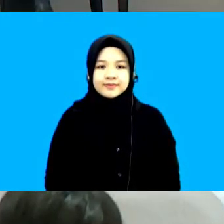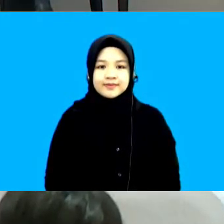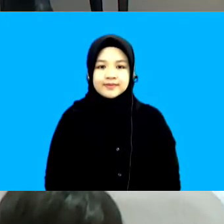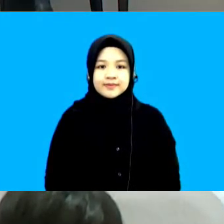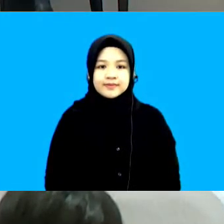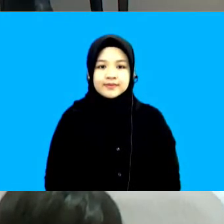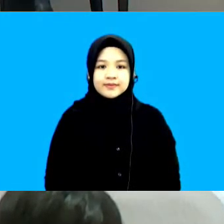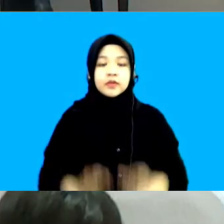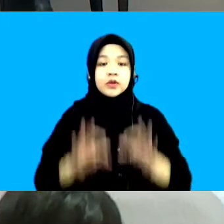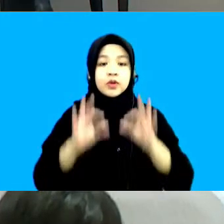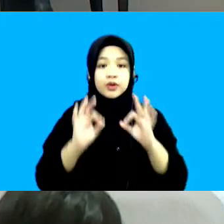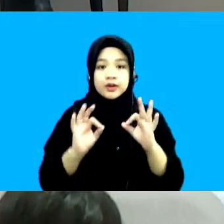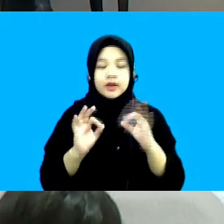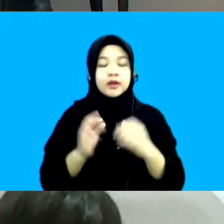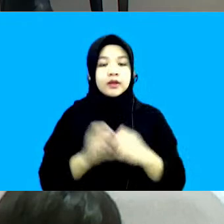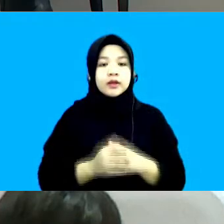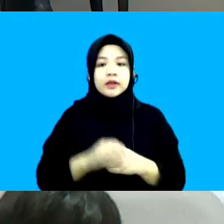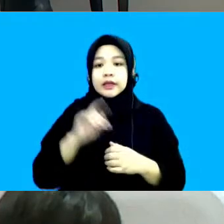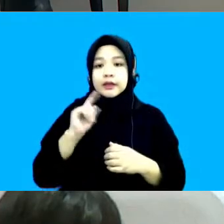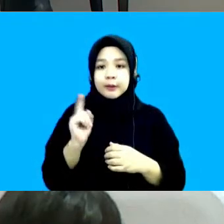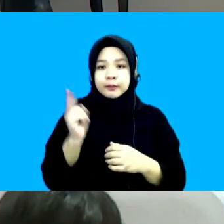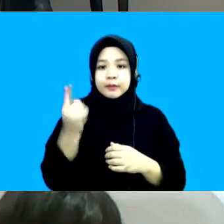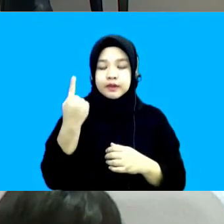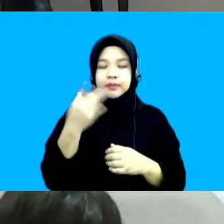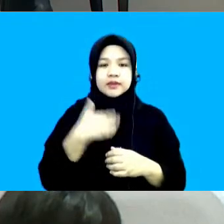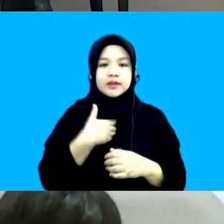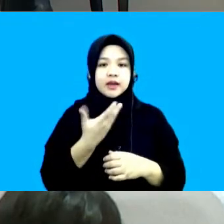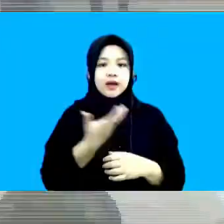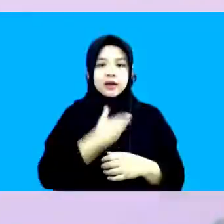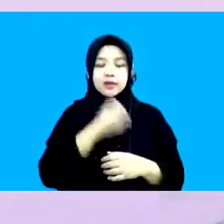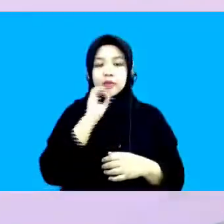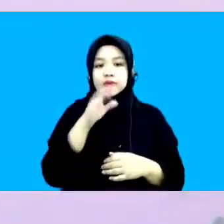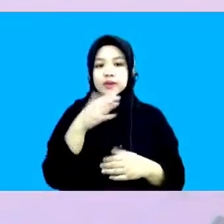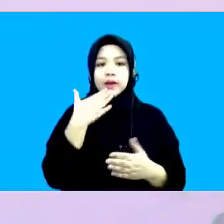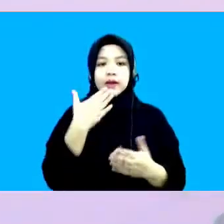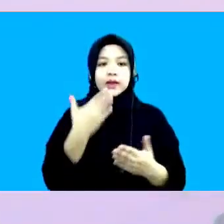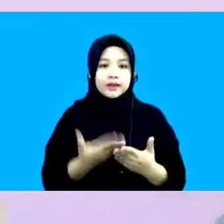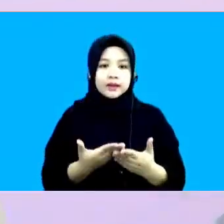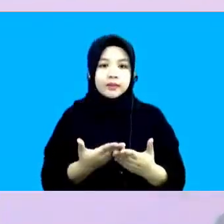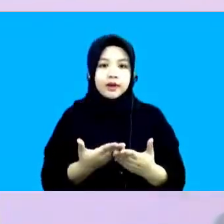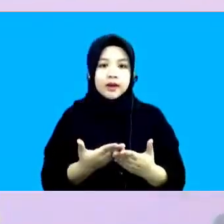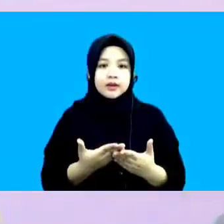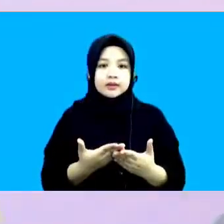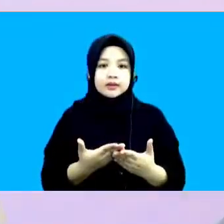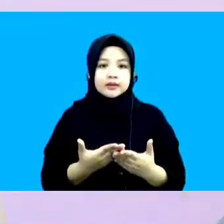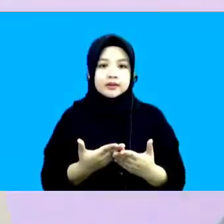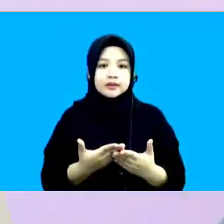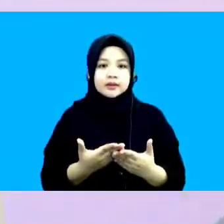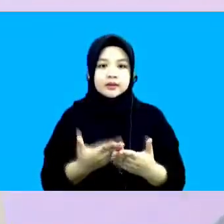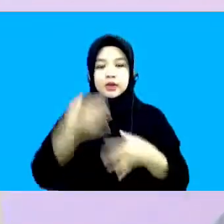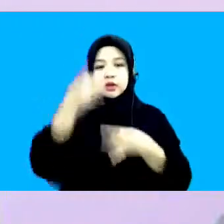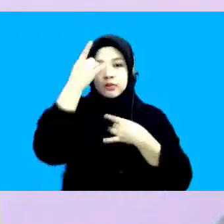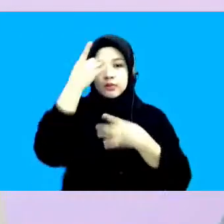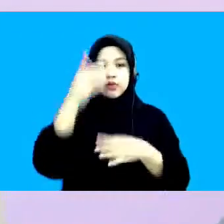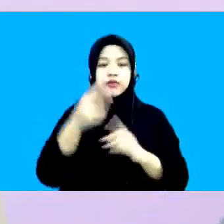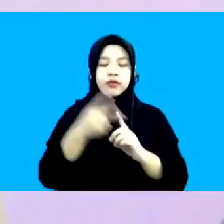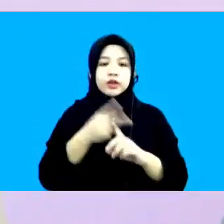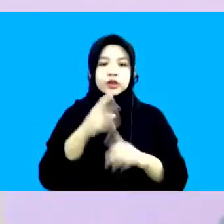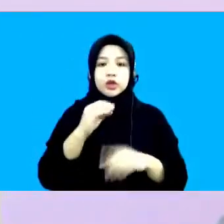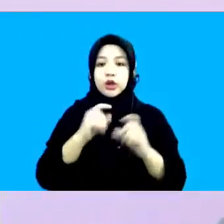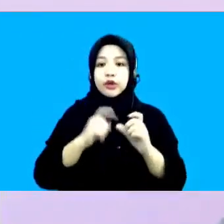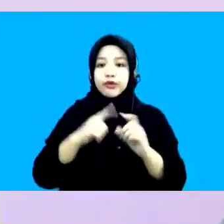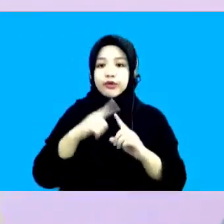do often enough. It can be done with this type of measure. It can also